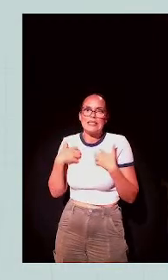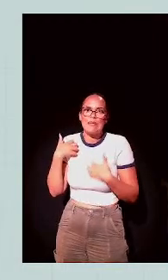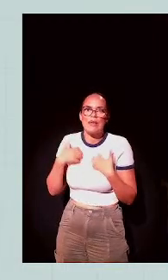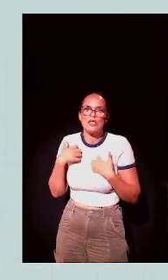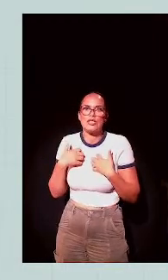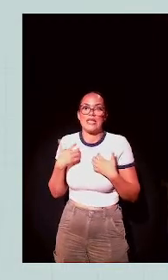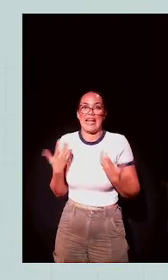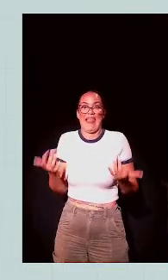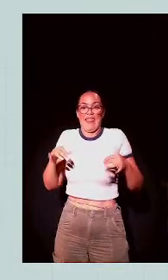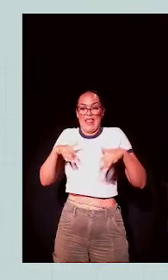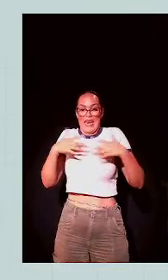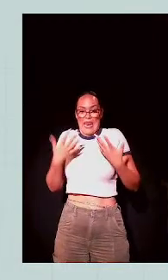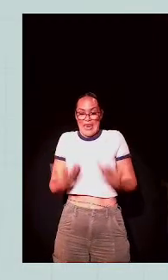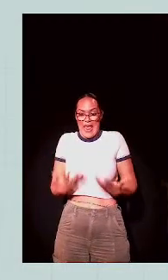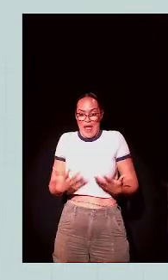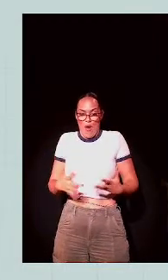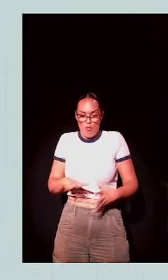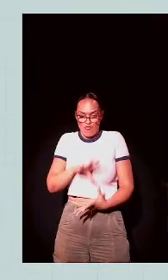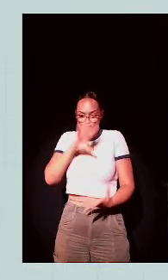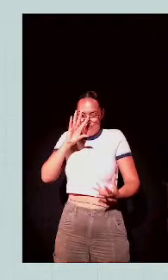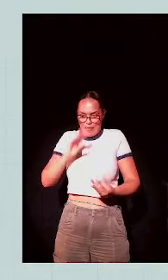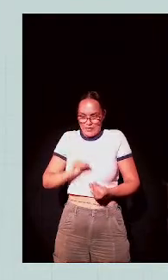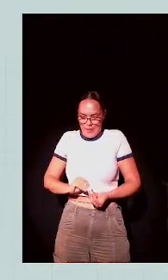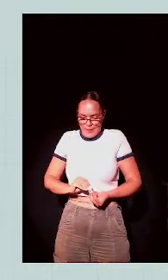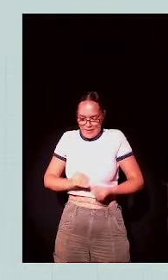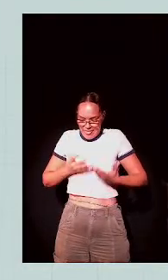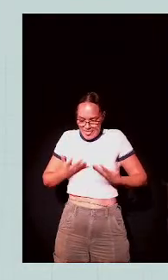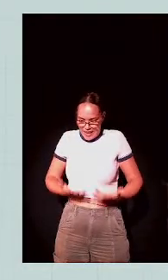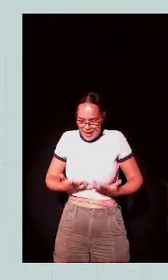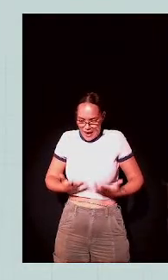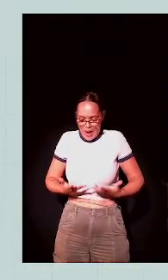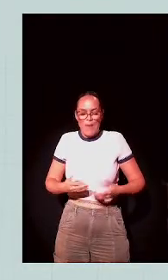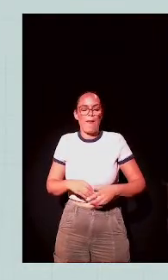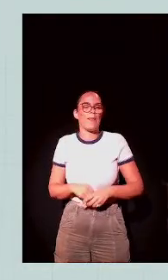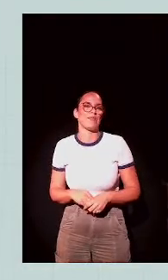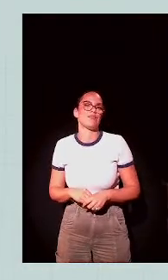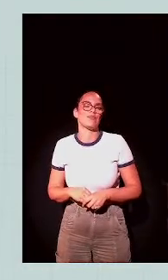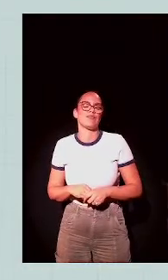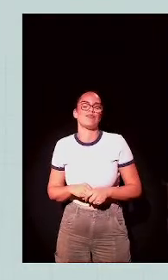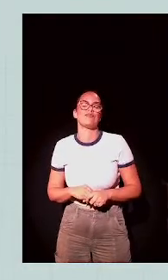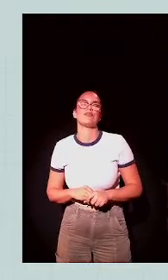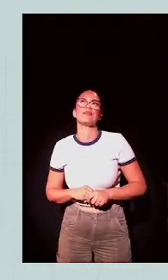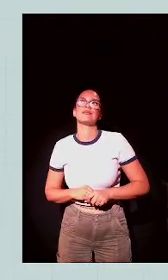protension, all wrapped up together and inseparable.